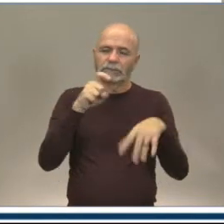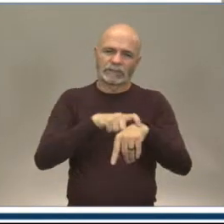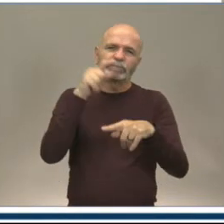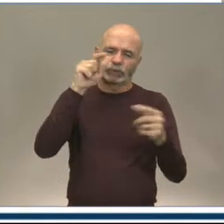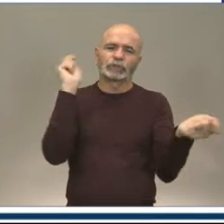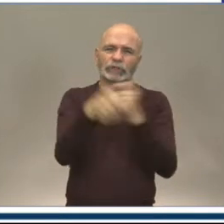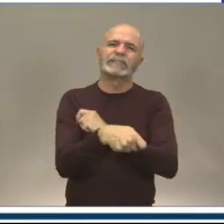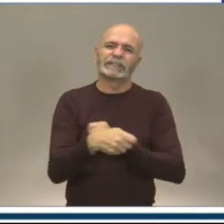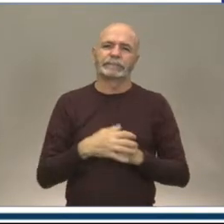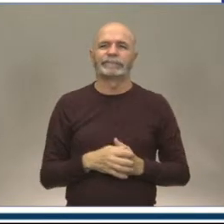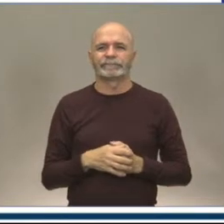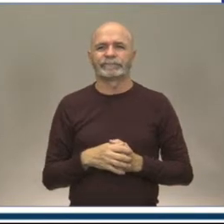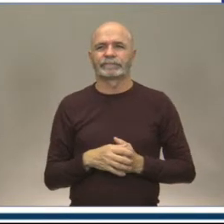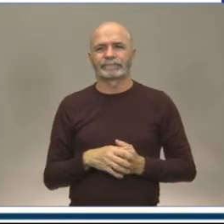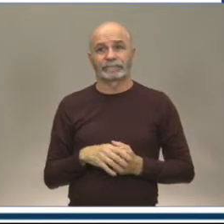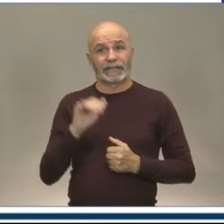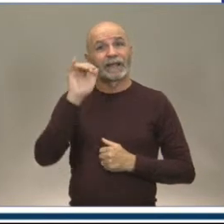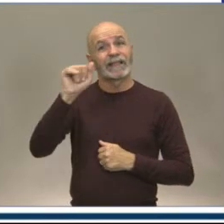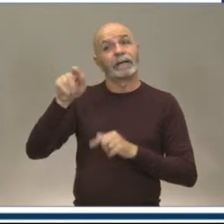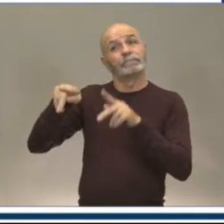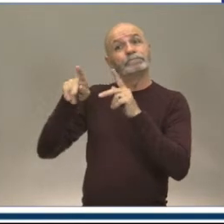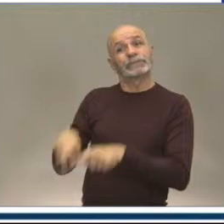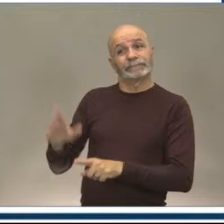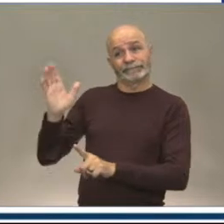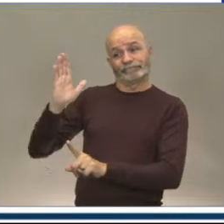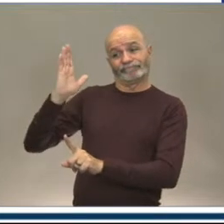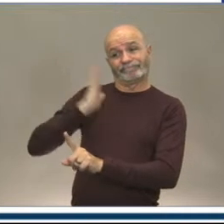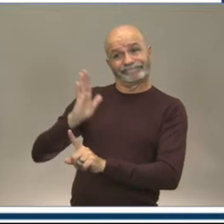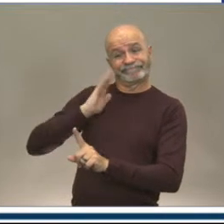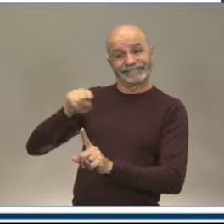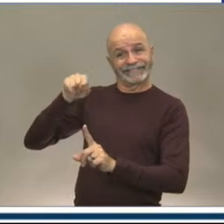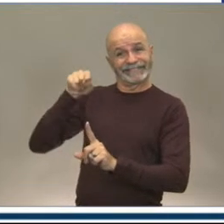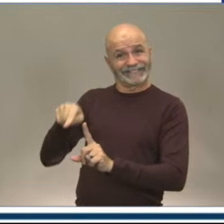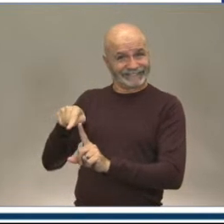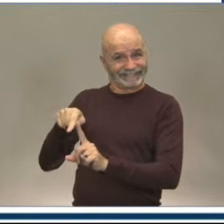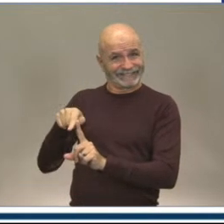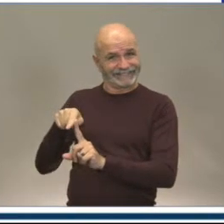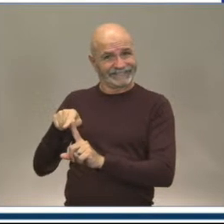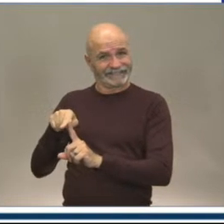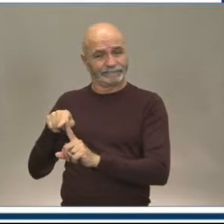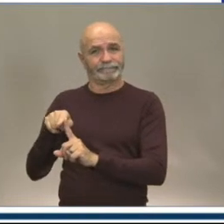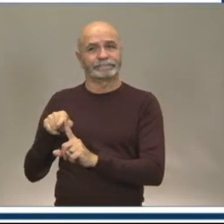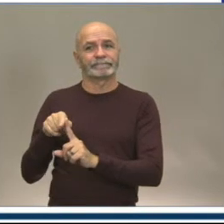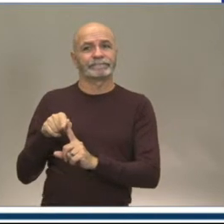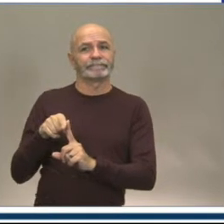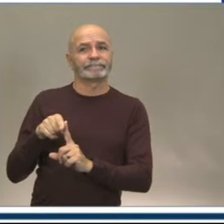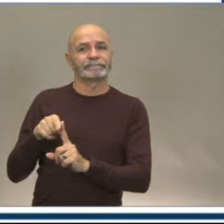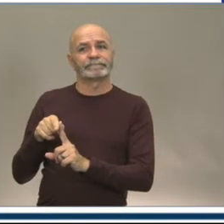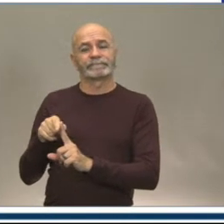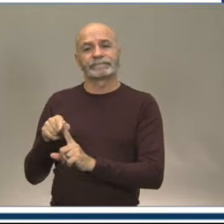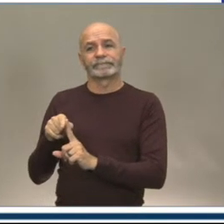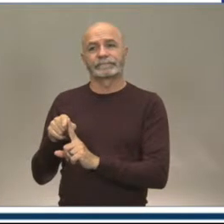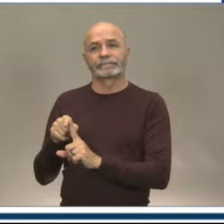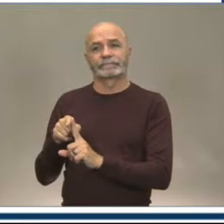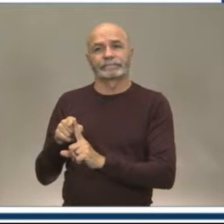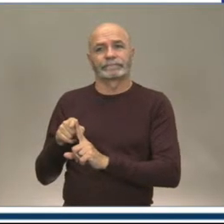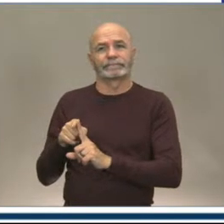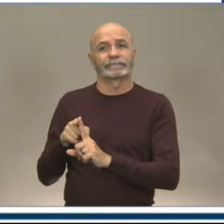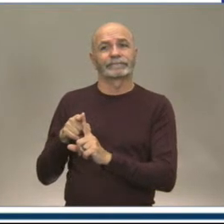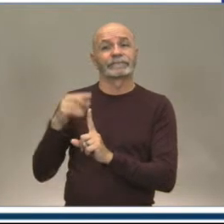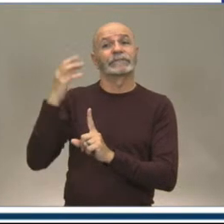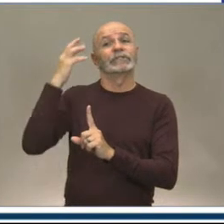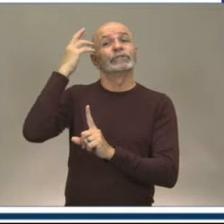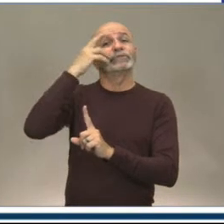in that position, you were part of criticizing the patronage appointment years ago. Was that part of the reason for getting rid of the